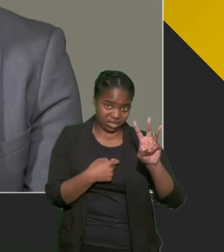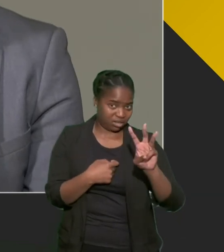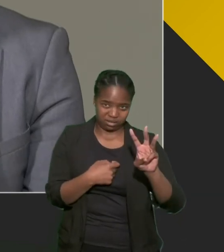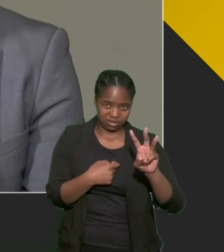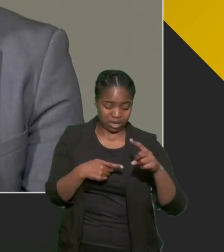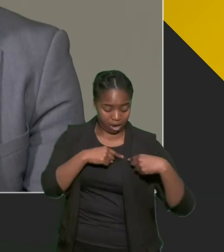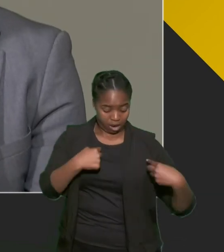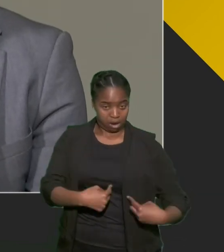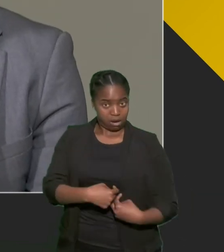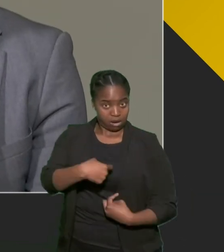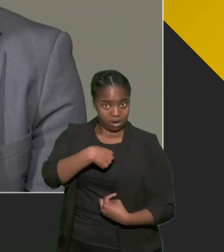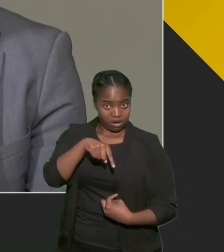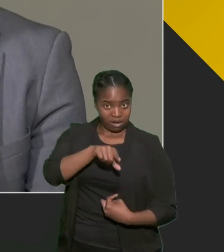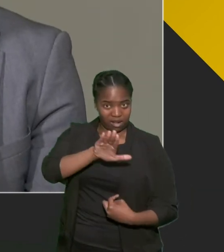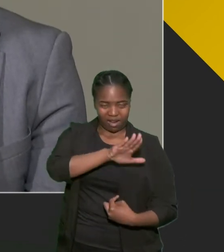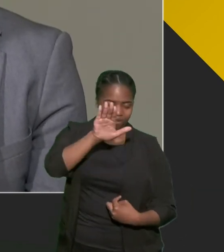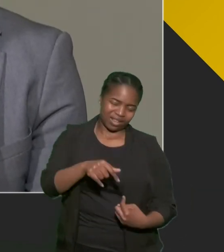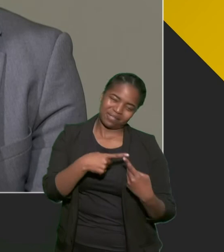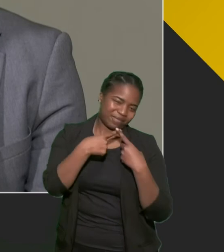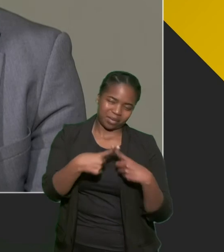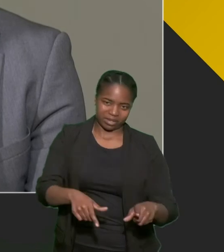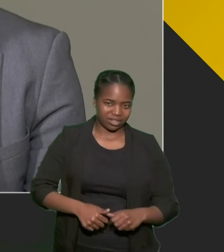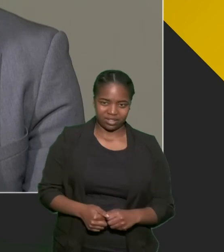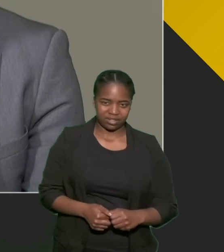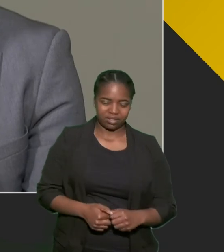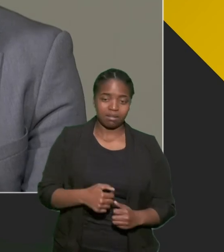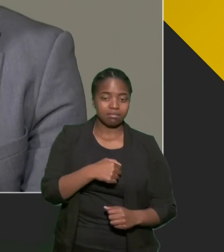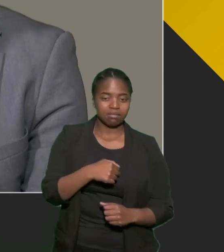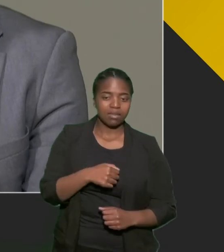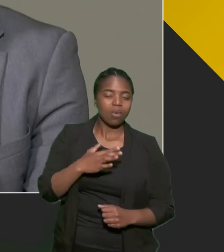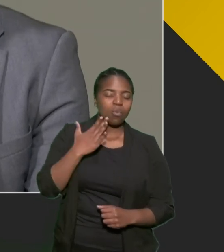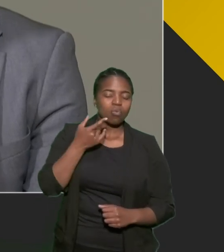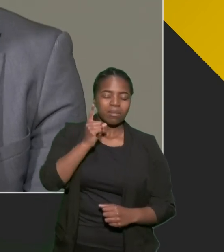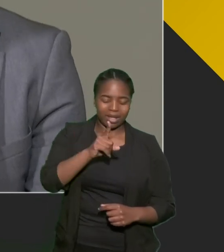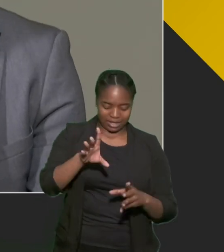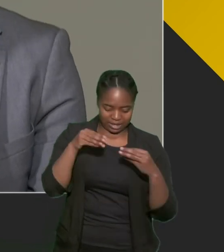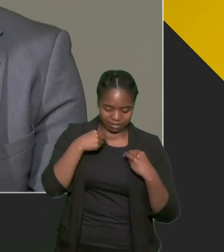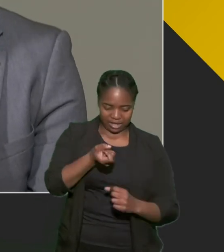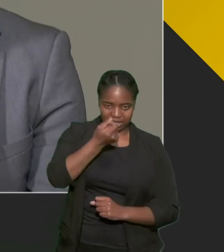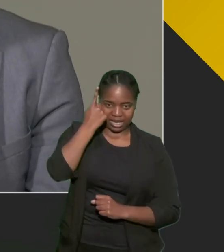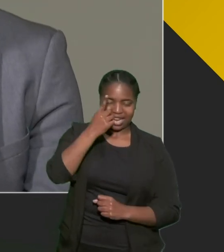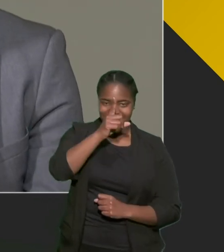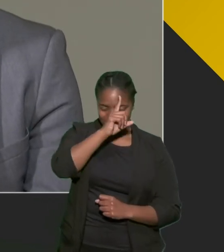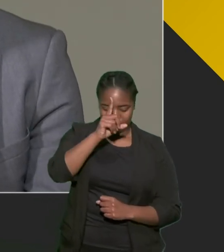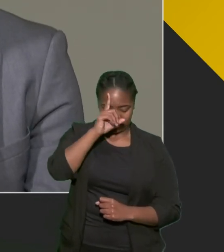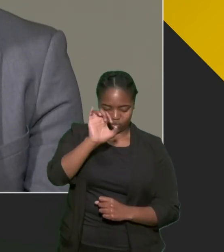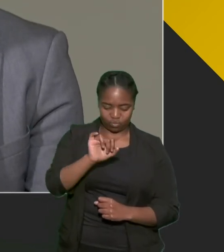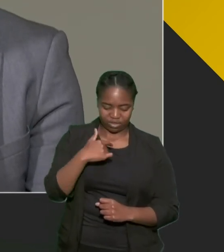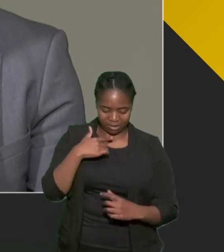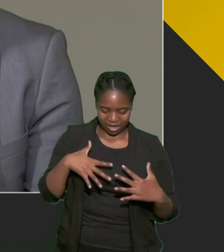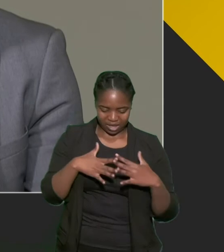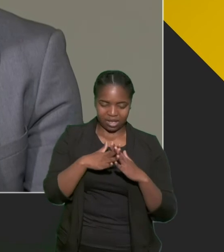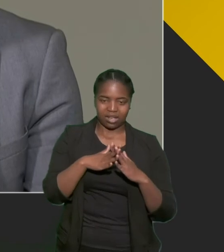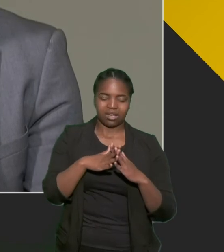had the best interests of the Africans at heart. The sooner we understand that as African people and speak in one voice